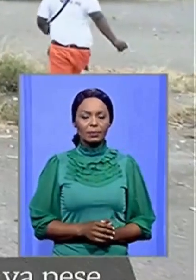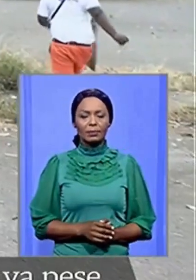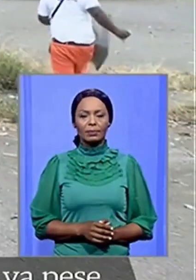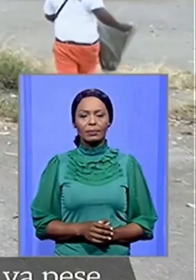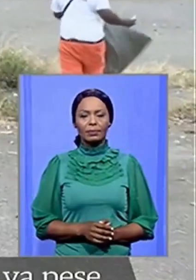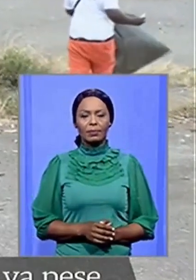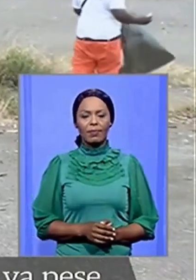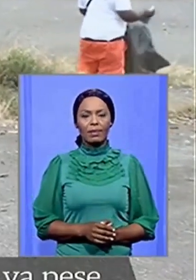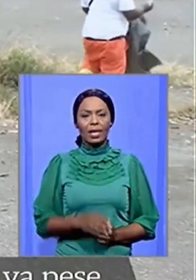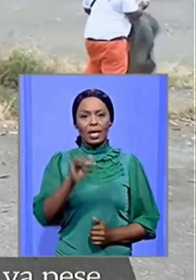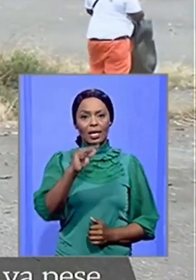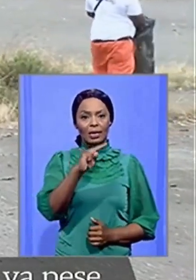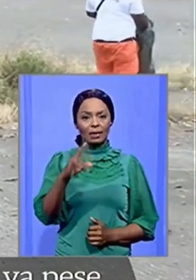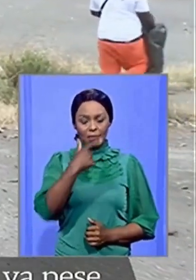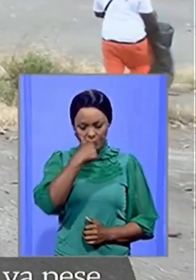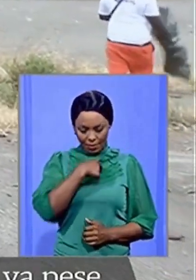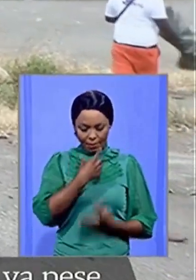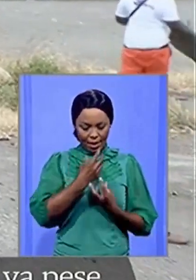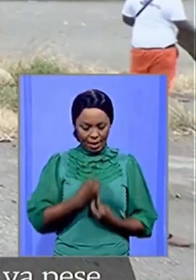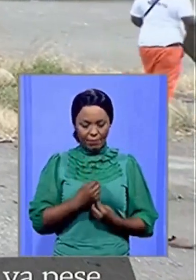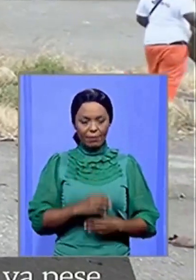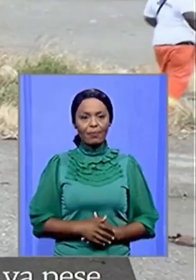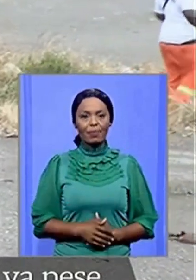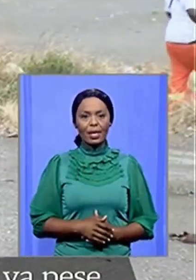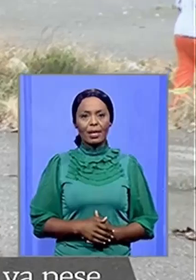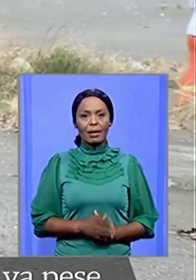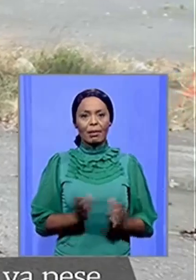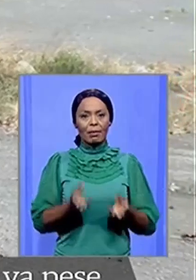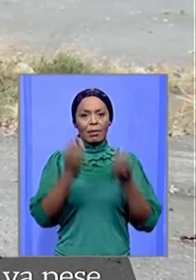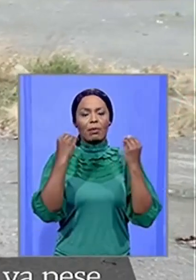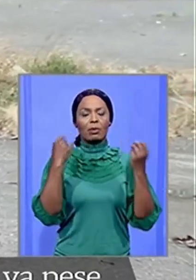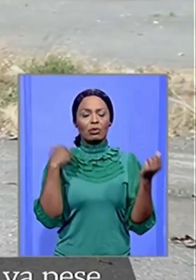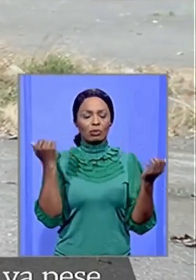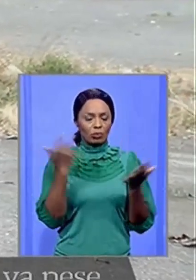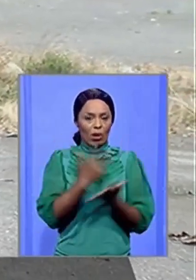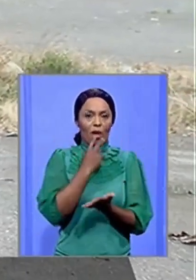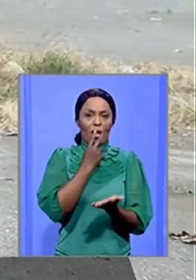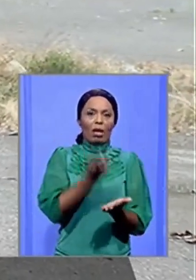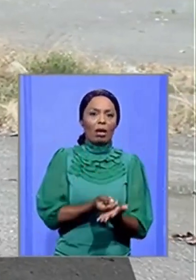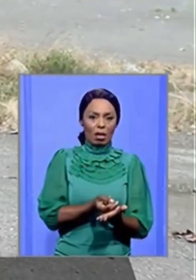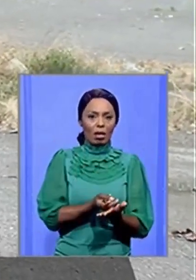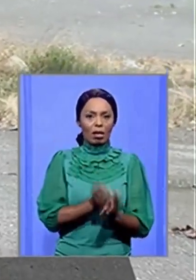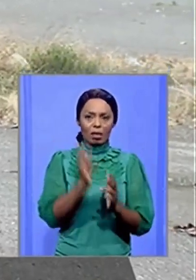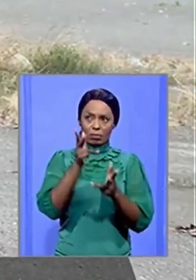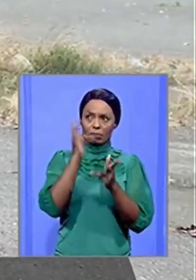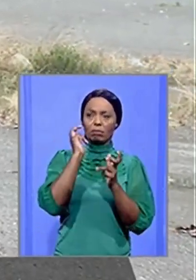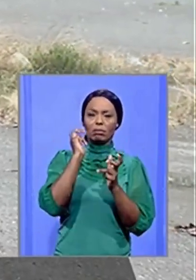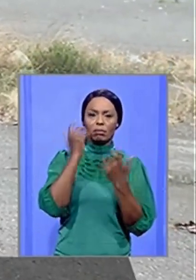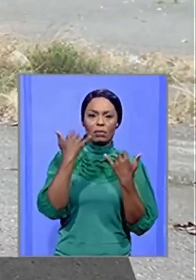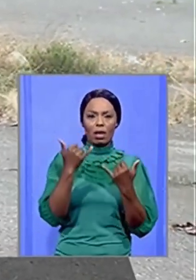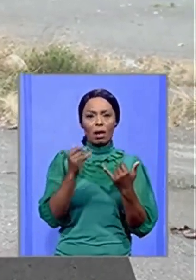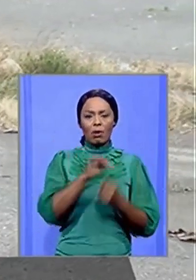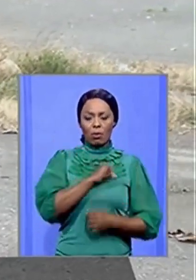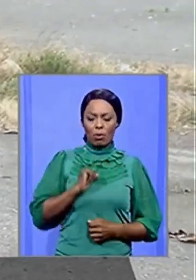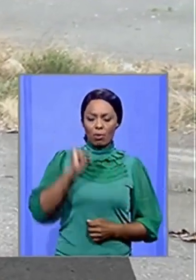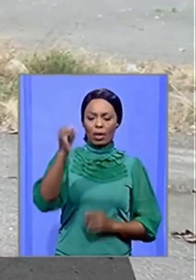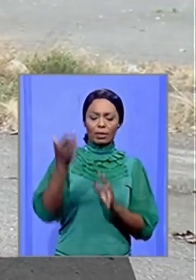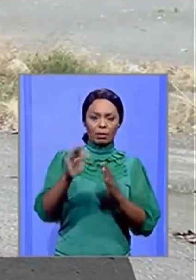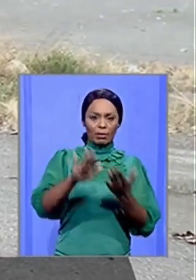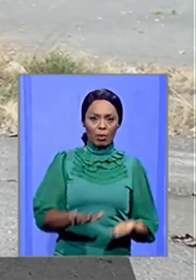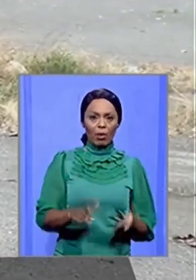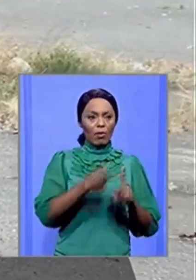ANC is saddened and it's received with profound shock the news of the passing of our comrades. We're coming from